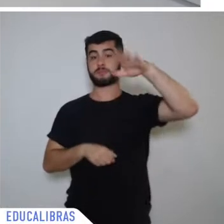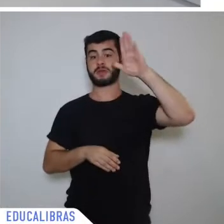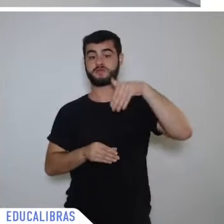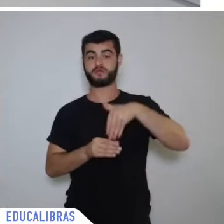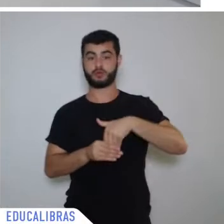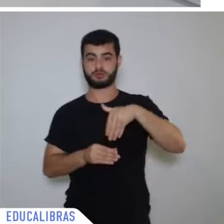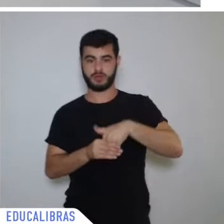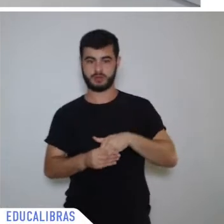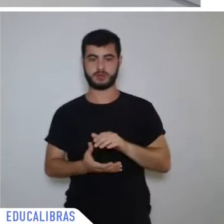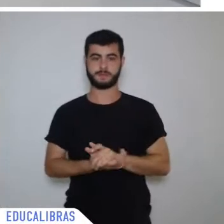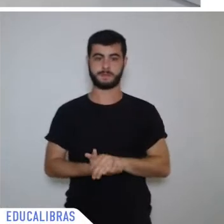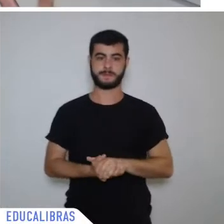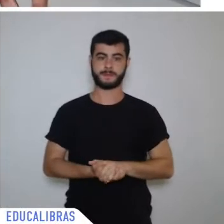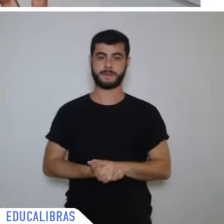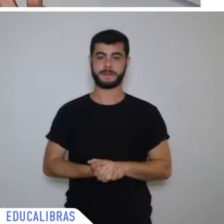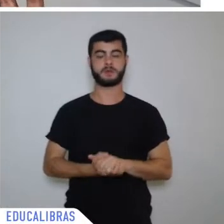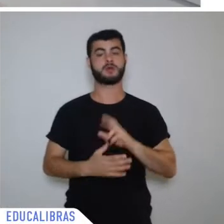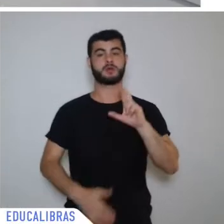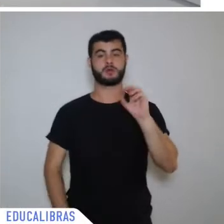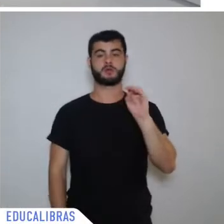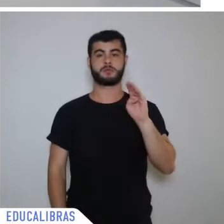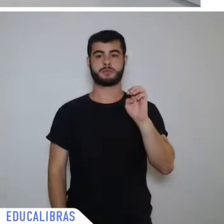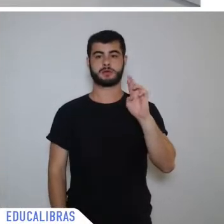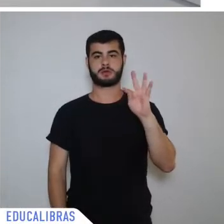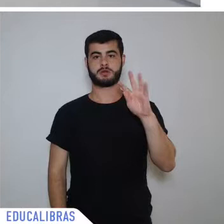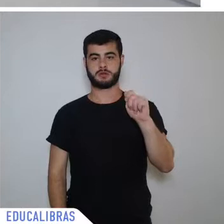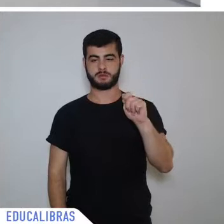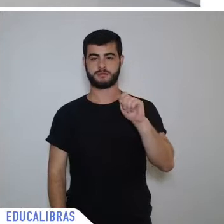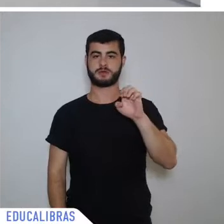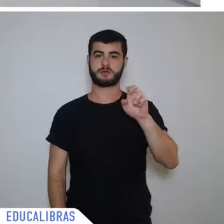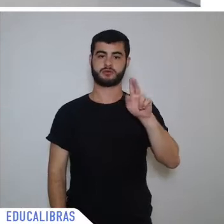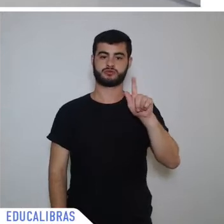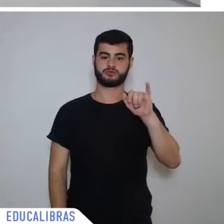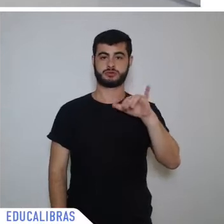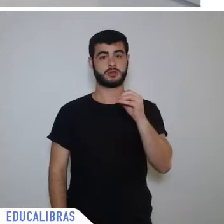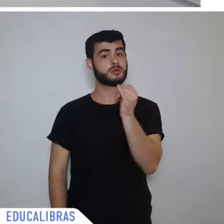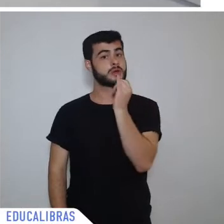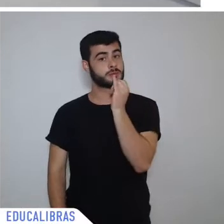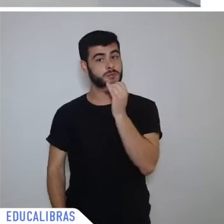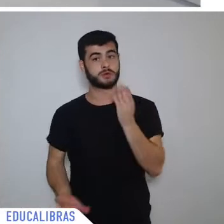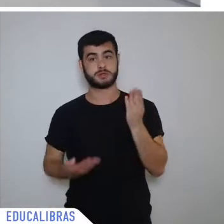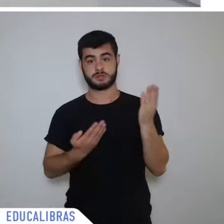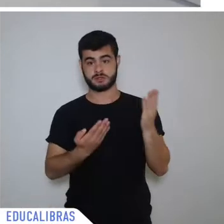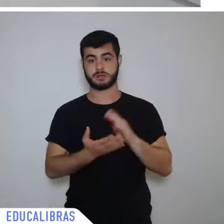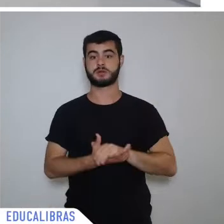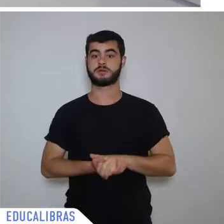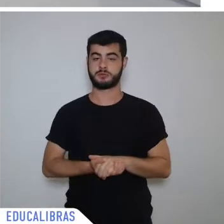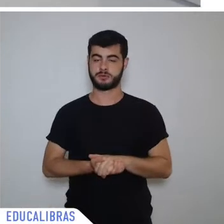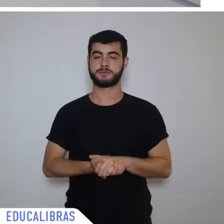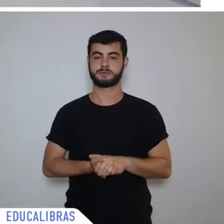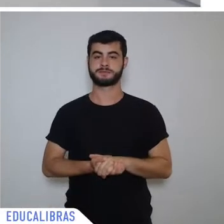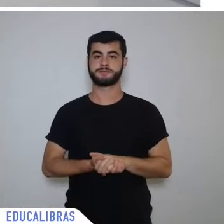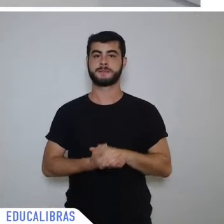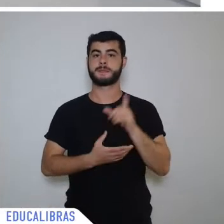have women as some of the most voted during these latest elections.